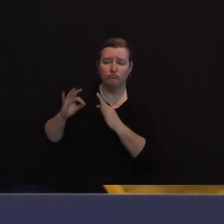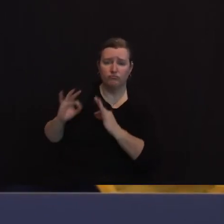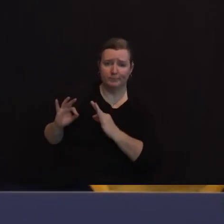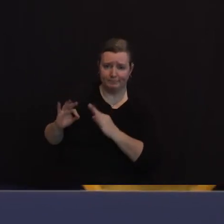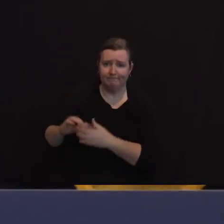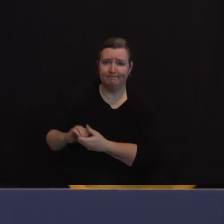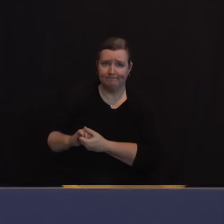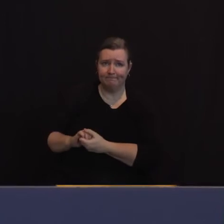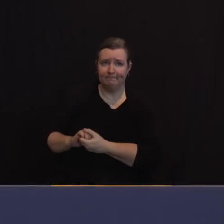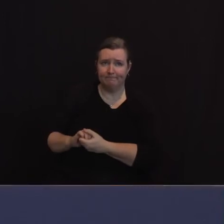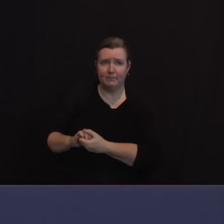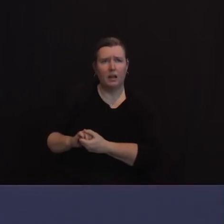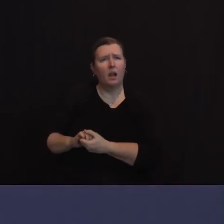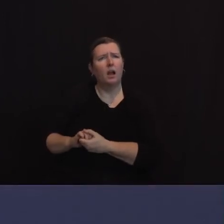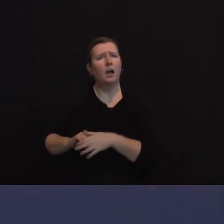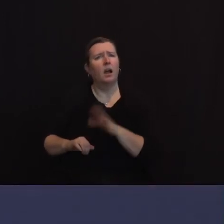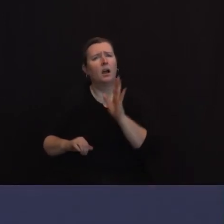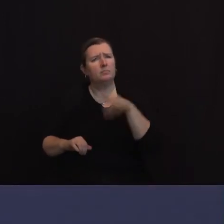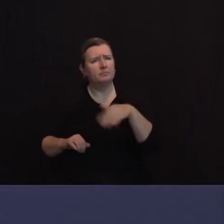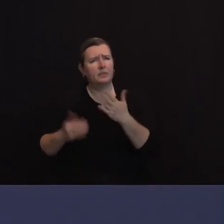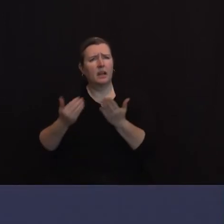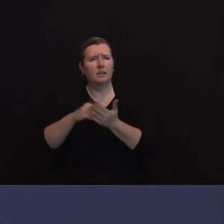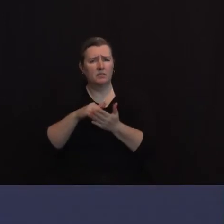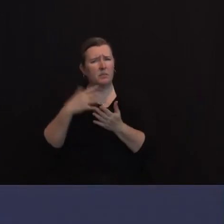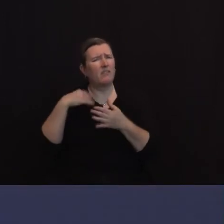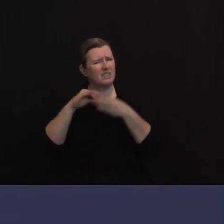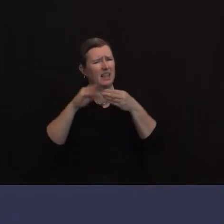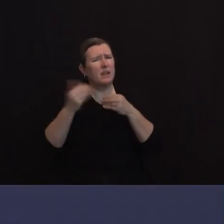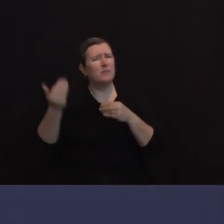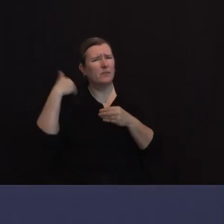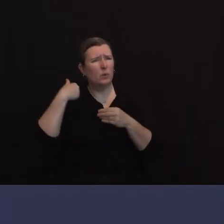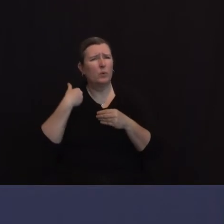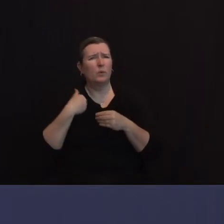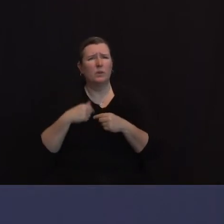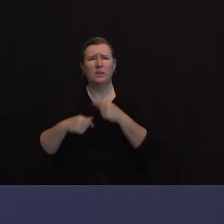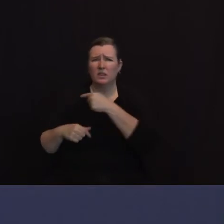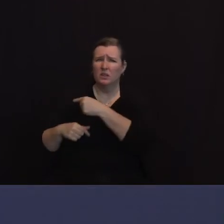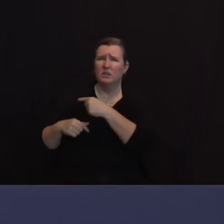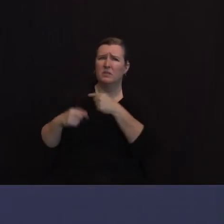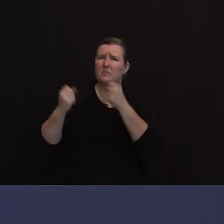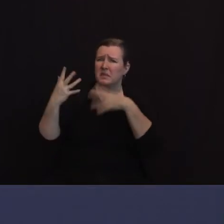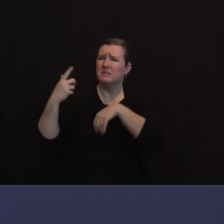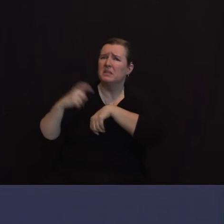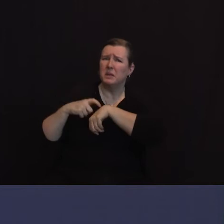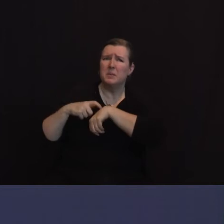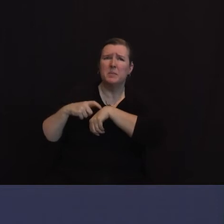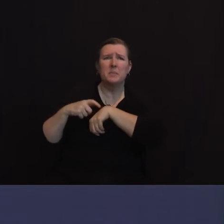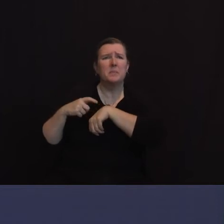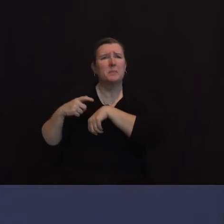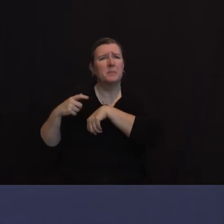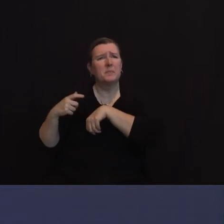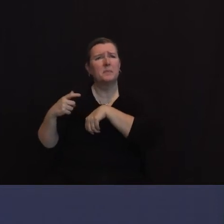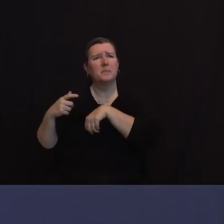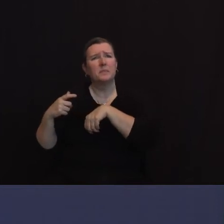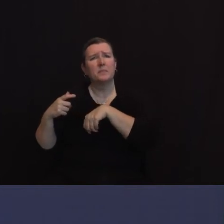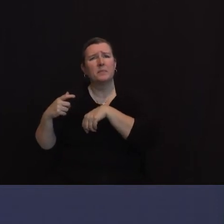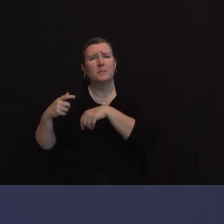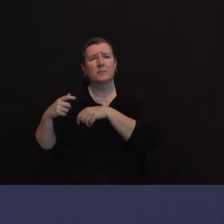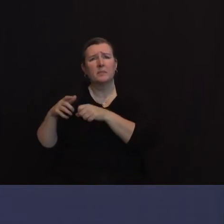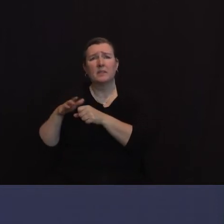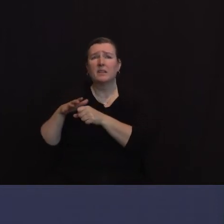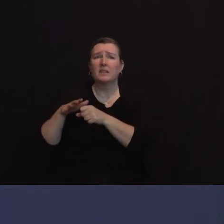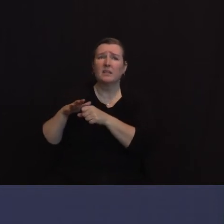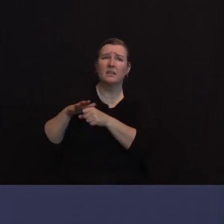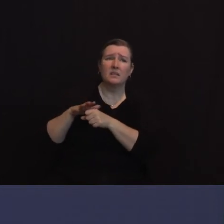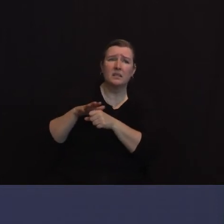Again, I said this earlier, you've said it many times, there remains without question a supply-demand imbalance, but it feels like